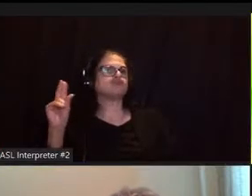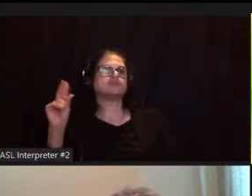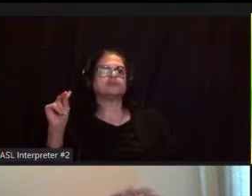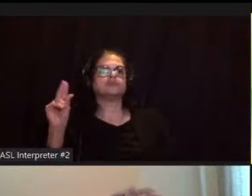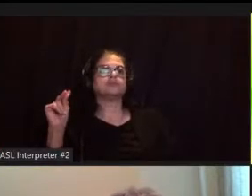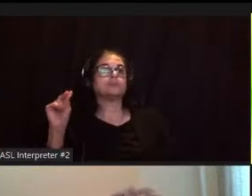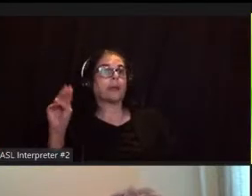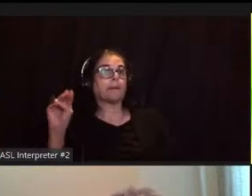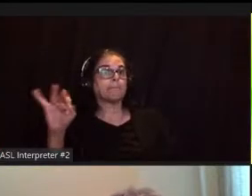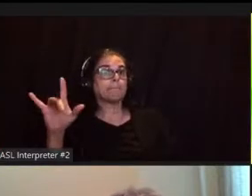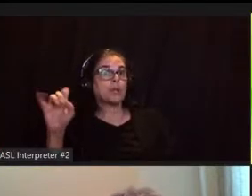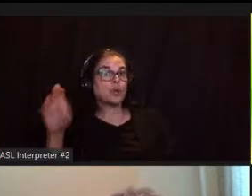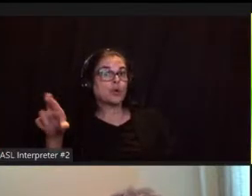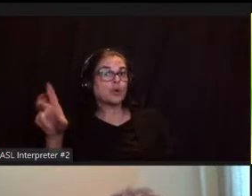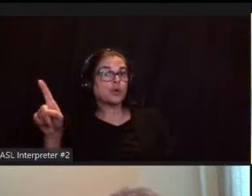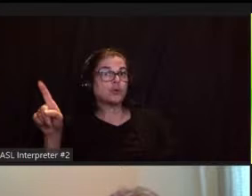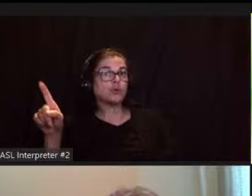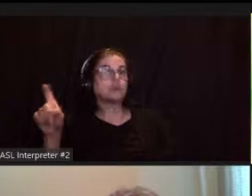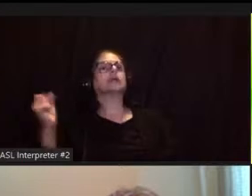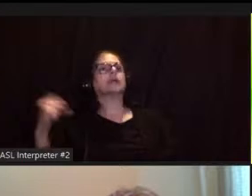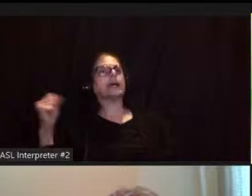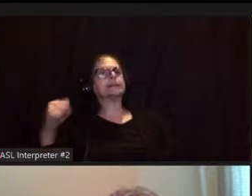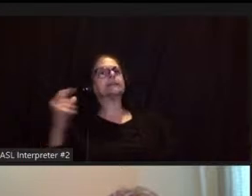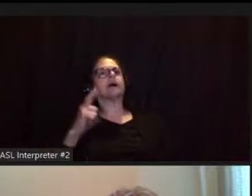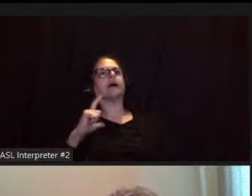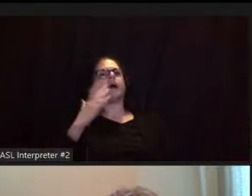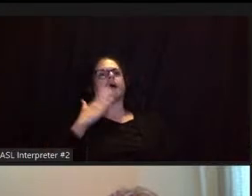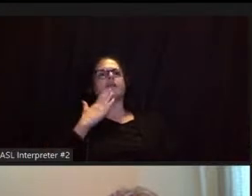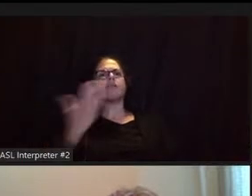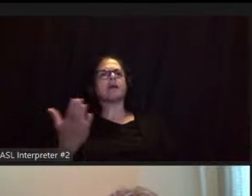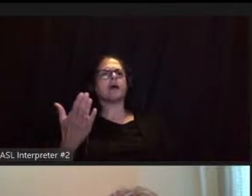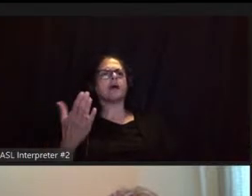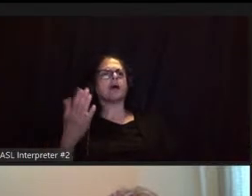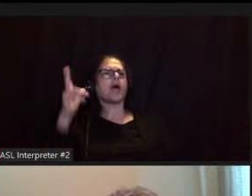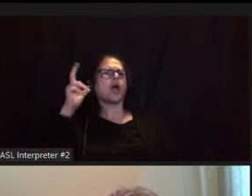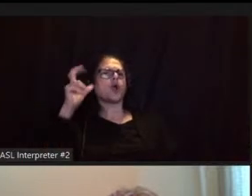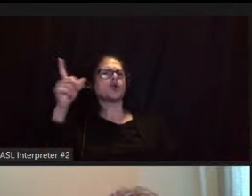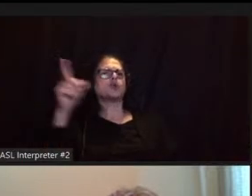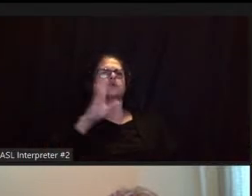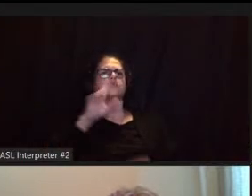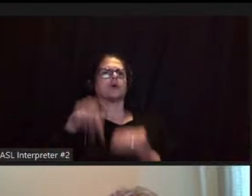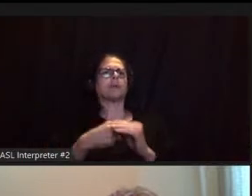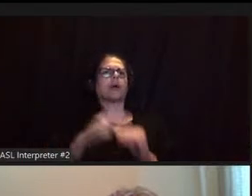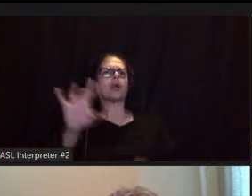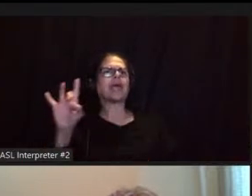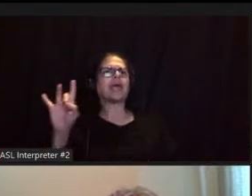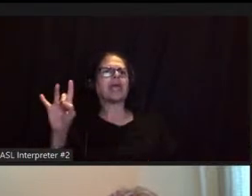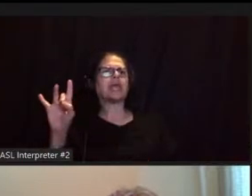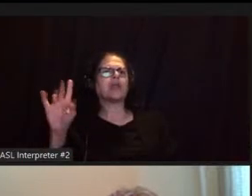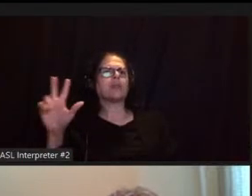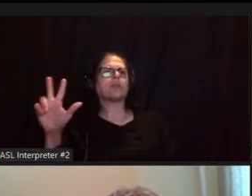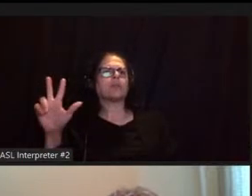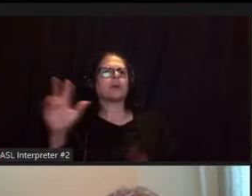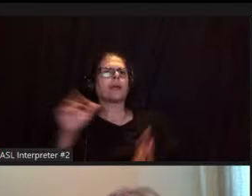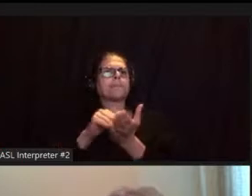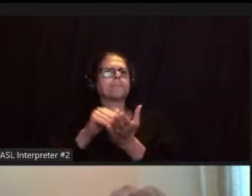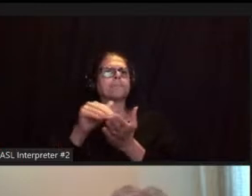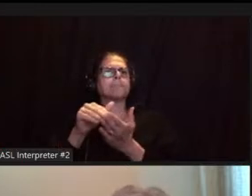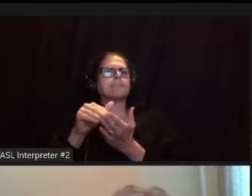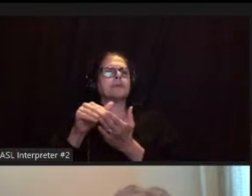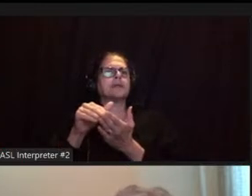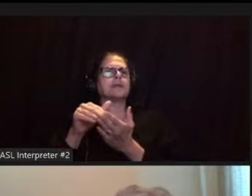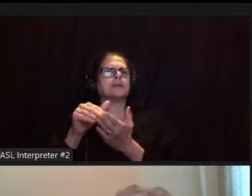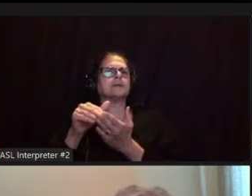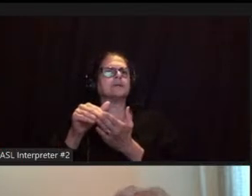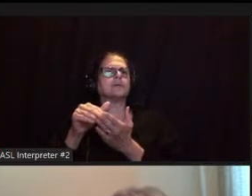Director Miller? Yes, thanks, Greg. Jeremy, I heard you talk about $83 million is down